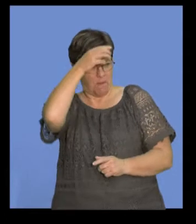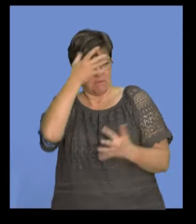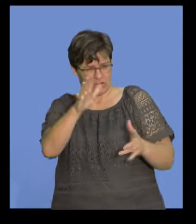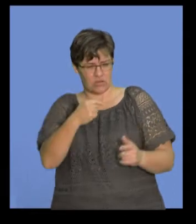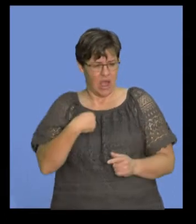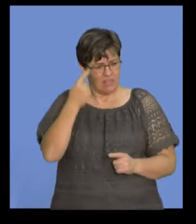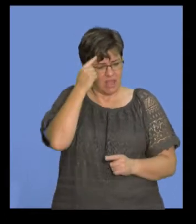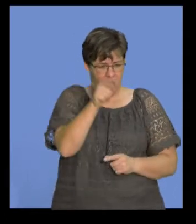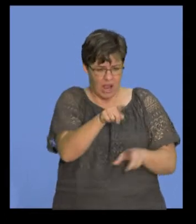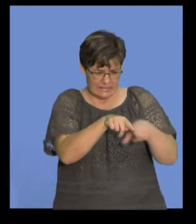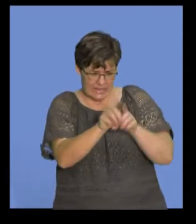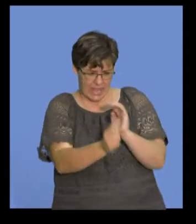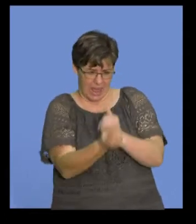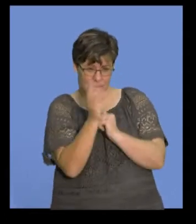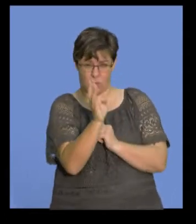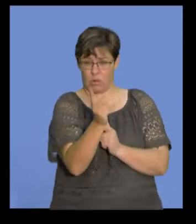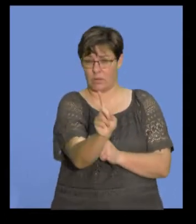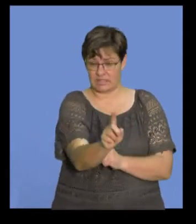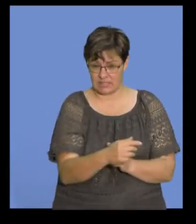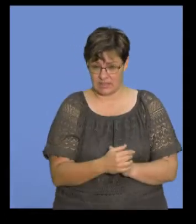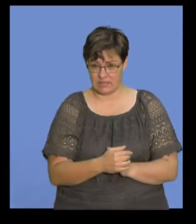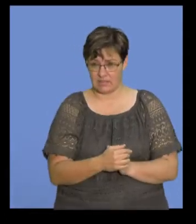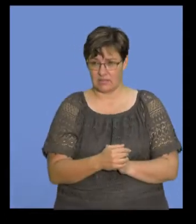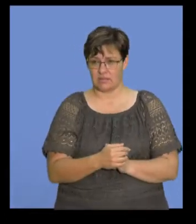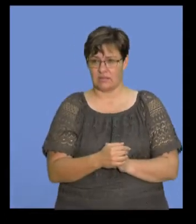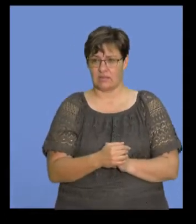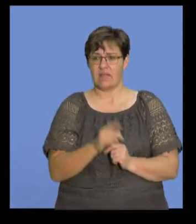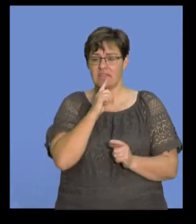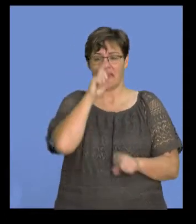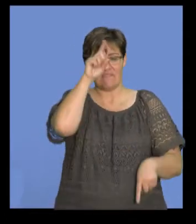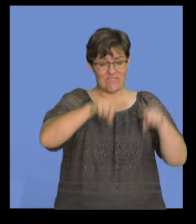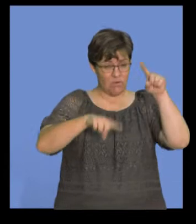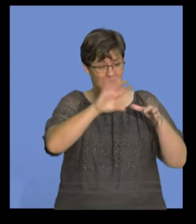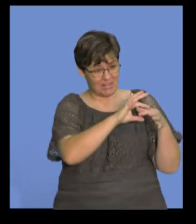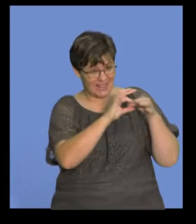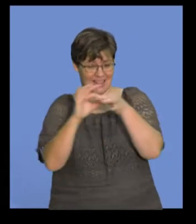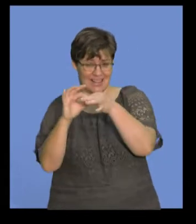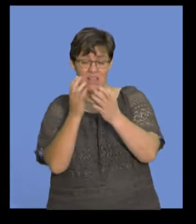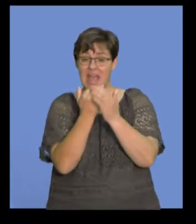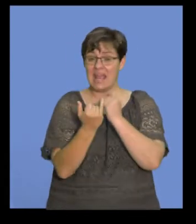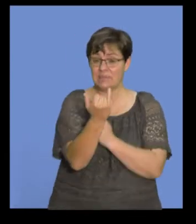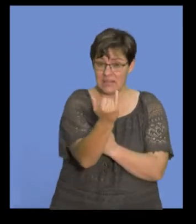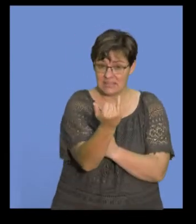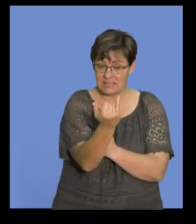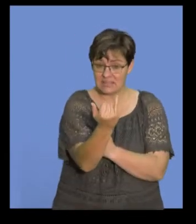what you think might happen. Remember to link that to your variables, especially your independent